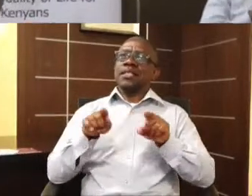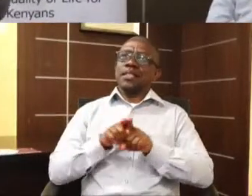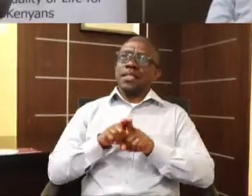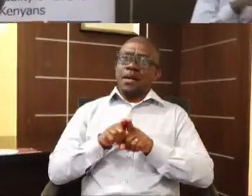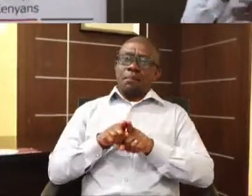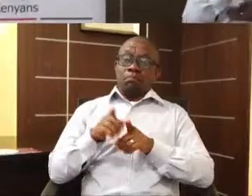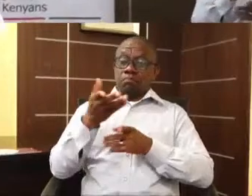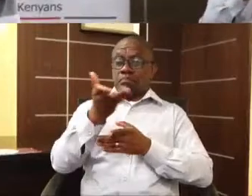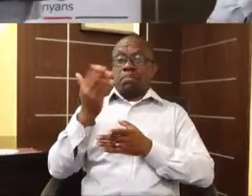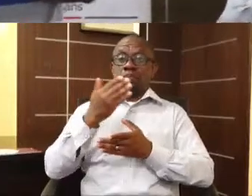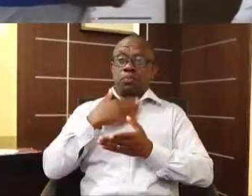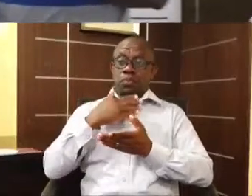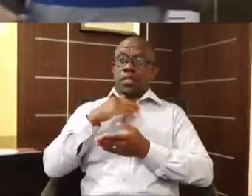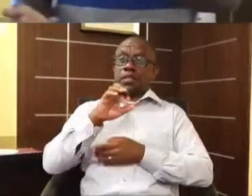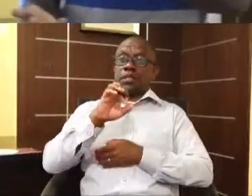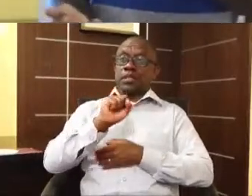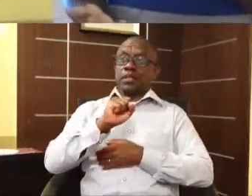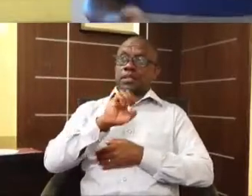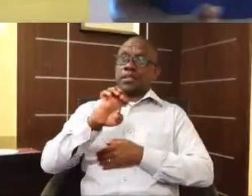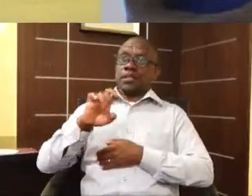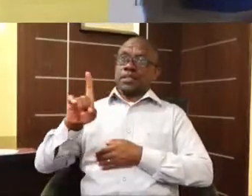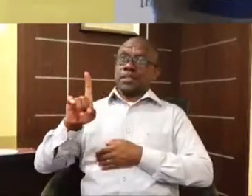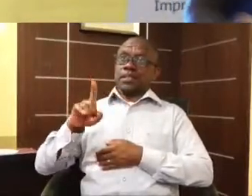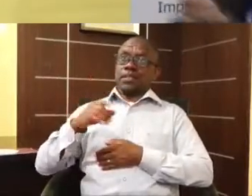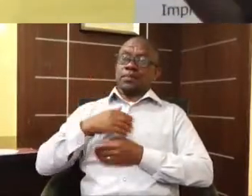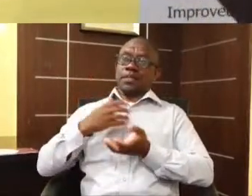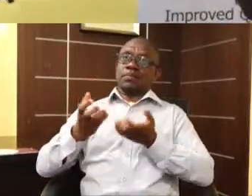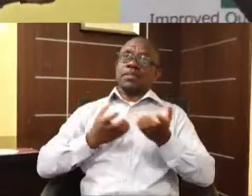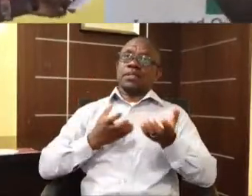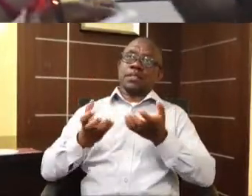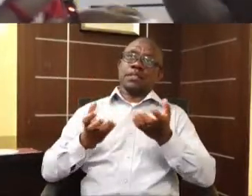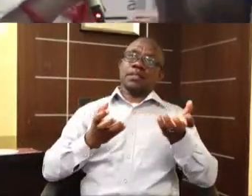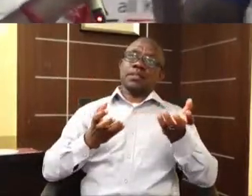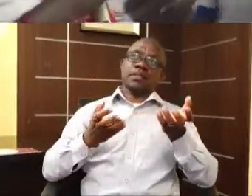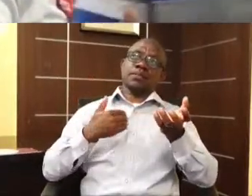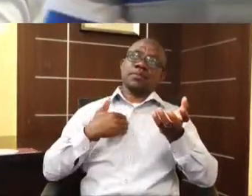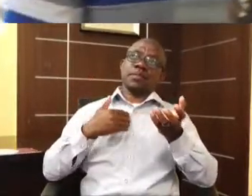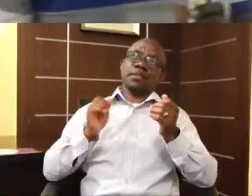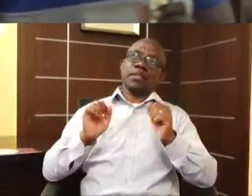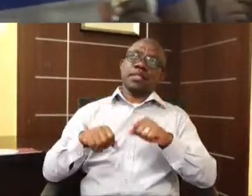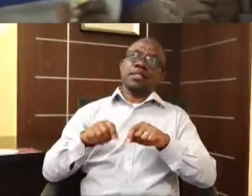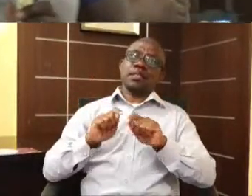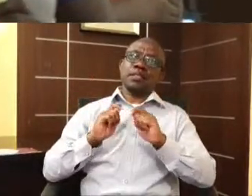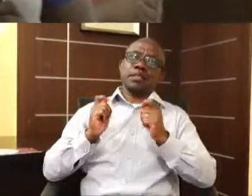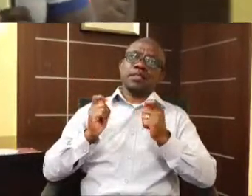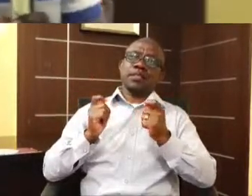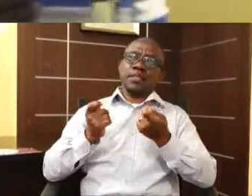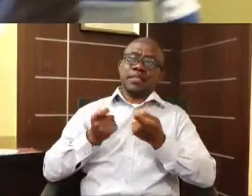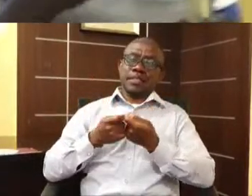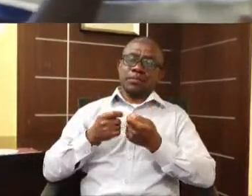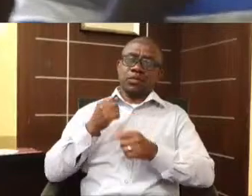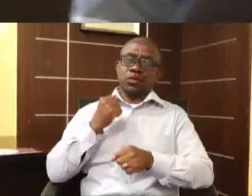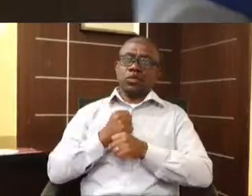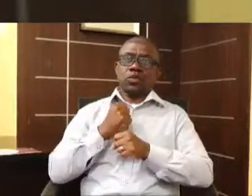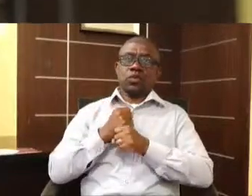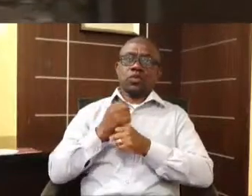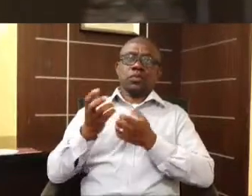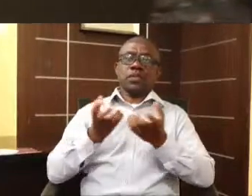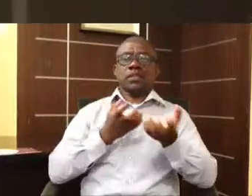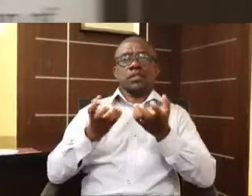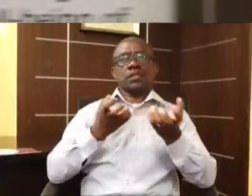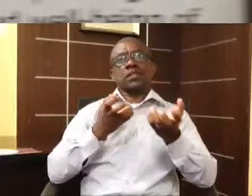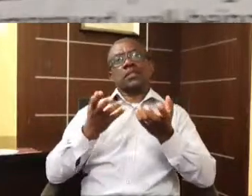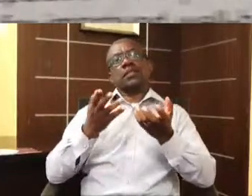So I'm only afraid that I will take the whole team's time to do business. Yes. But you can reach